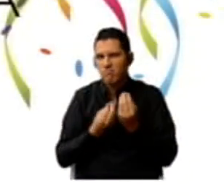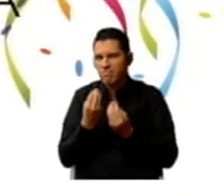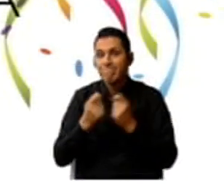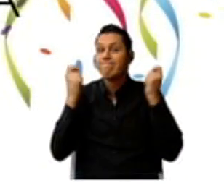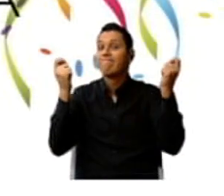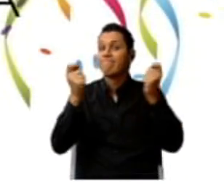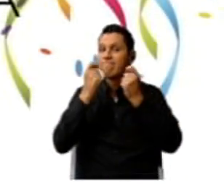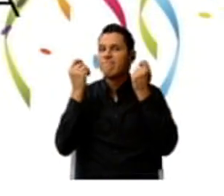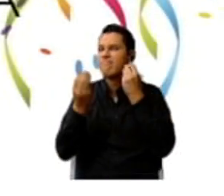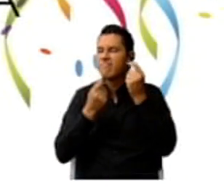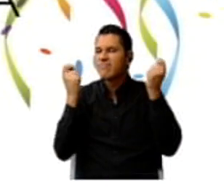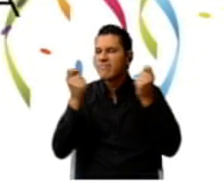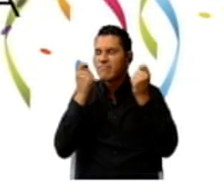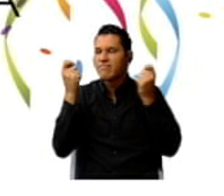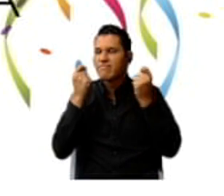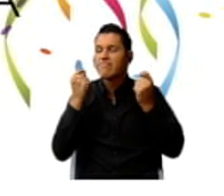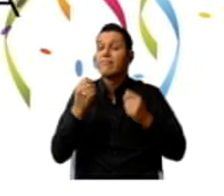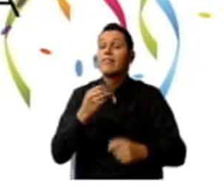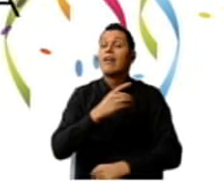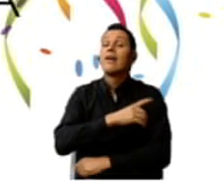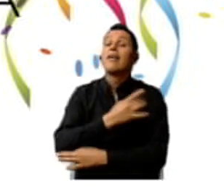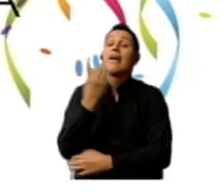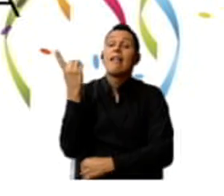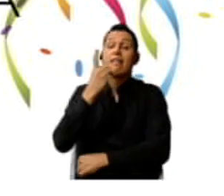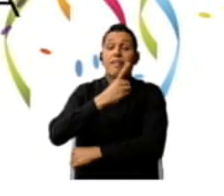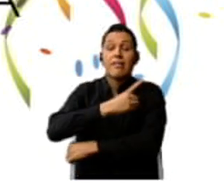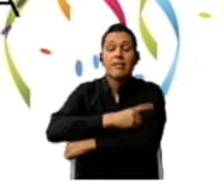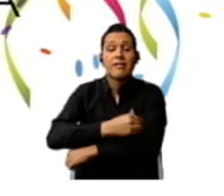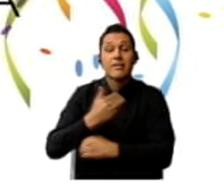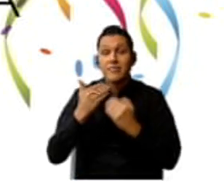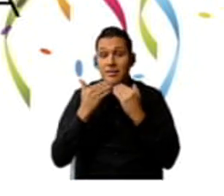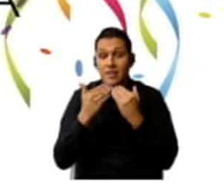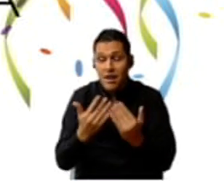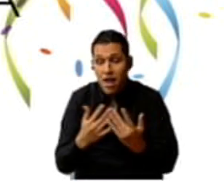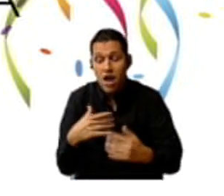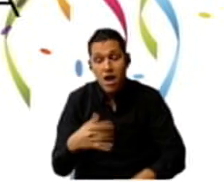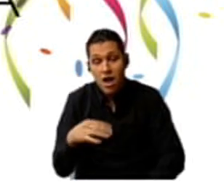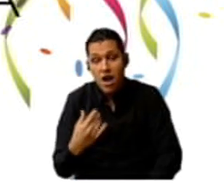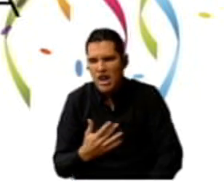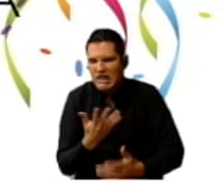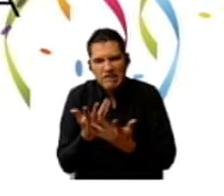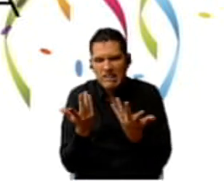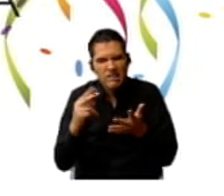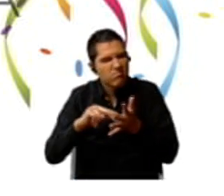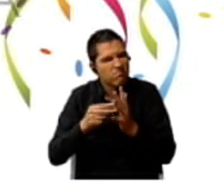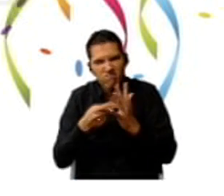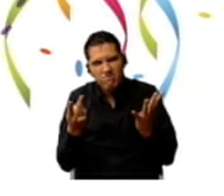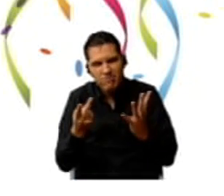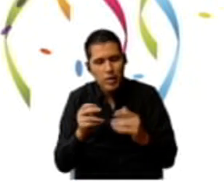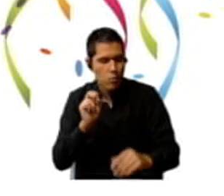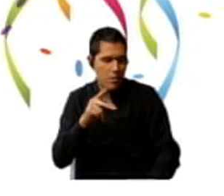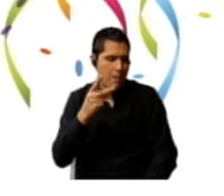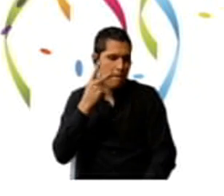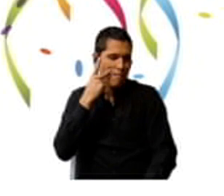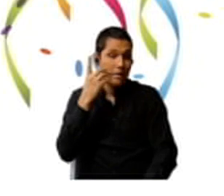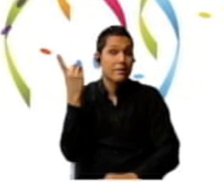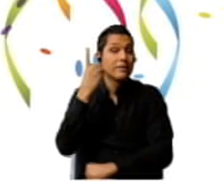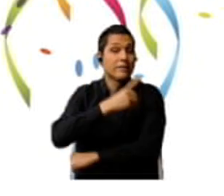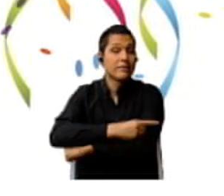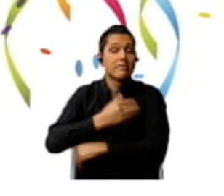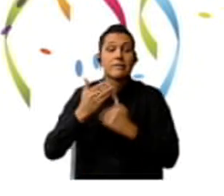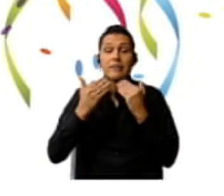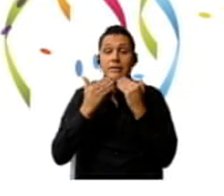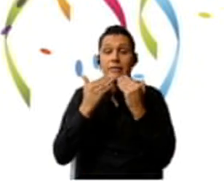celebrating Thanksgiving. And what is Thanksgiving? Well, Charlotte, Thanksgiving